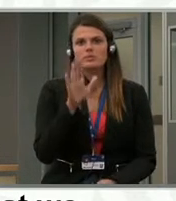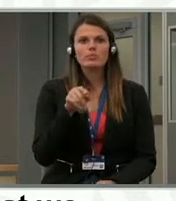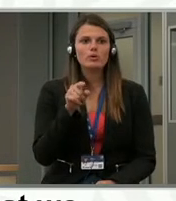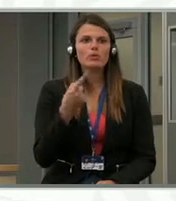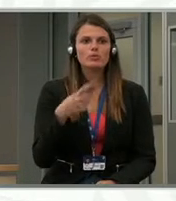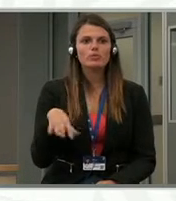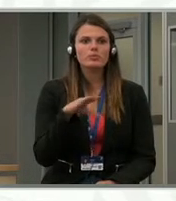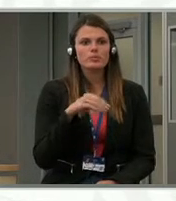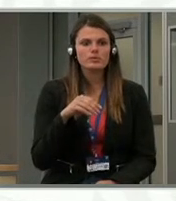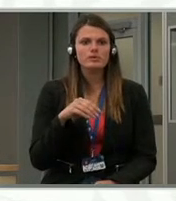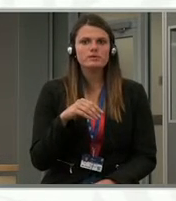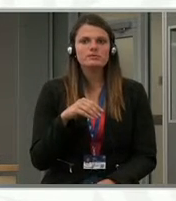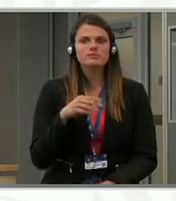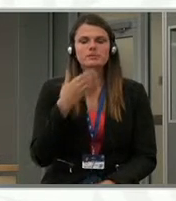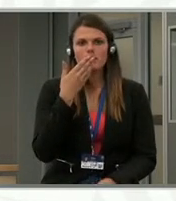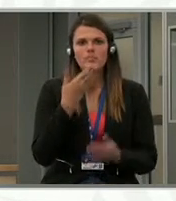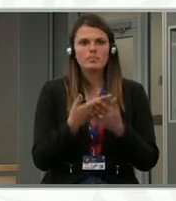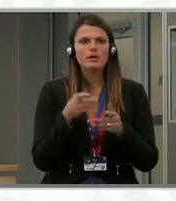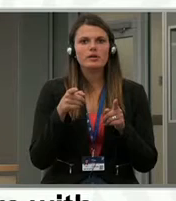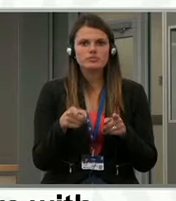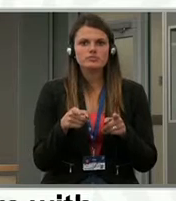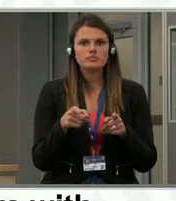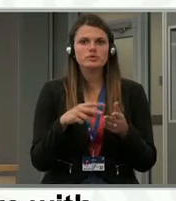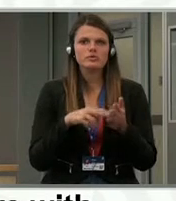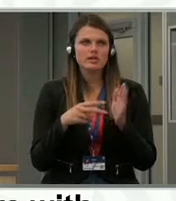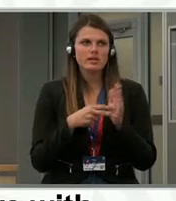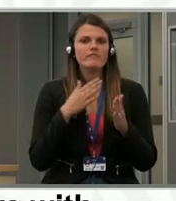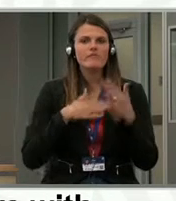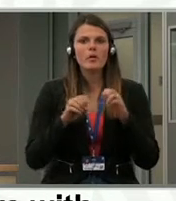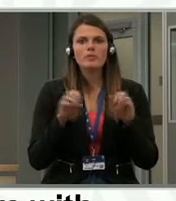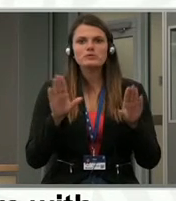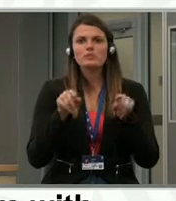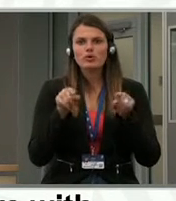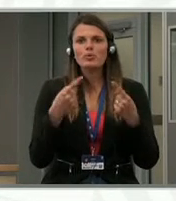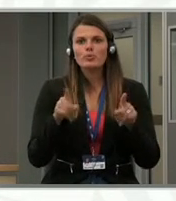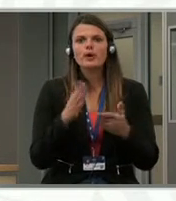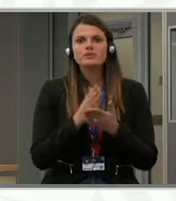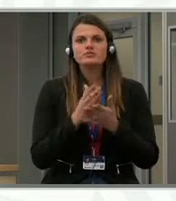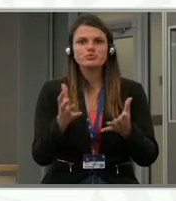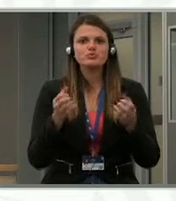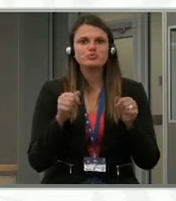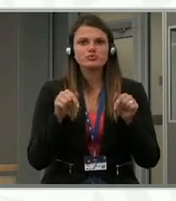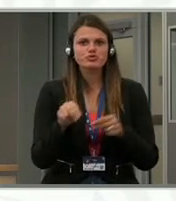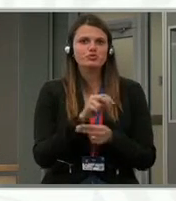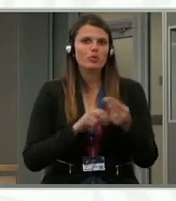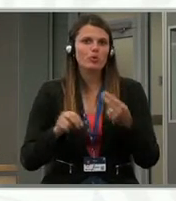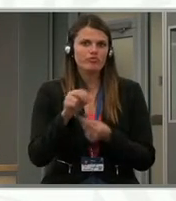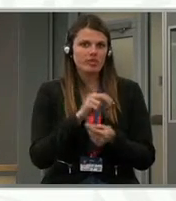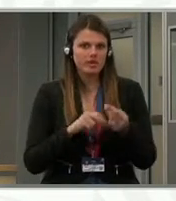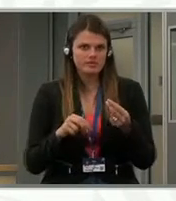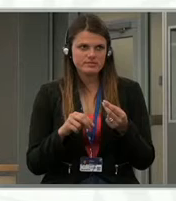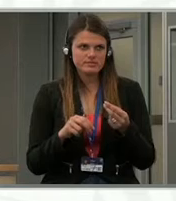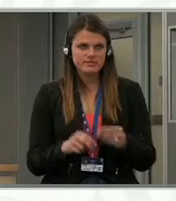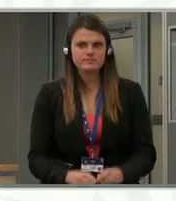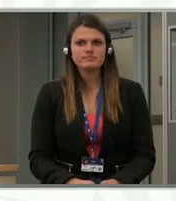strategy, I would like to share with you what I take from this conference. In addition to a wealth of ideas and